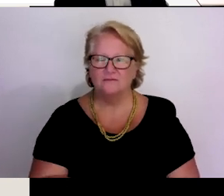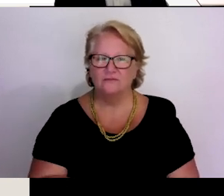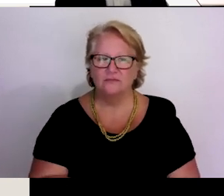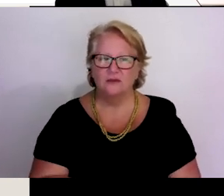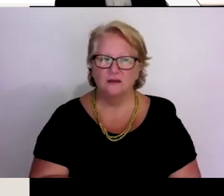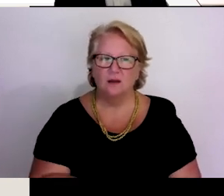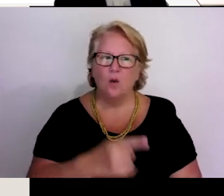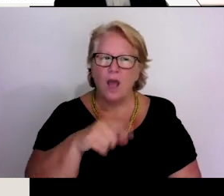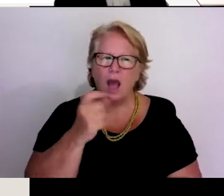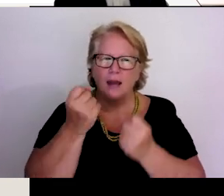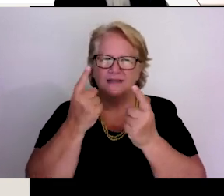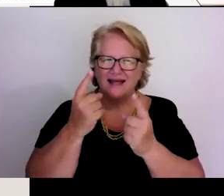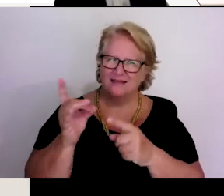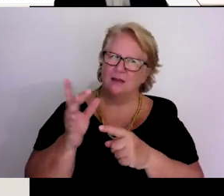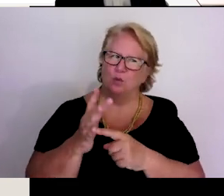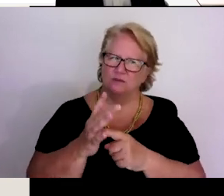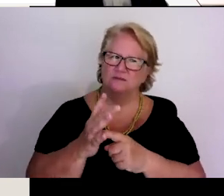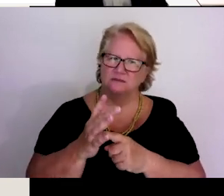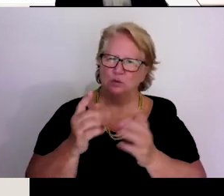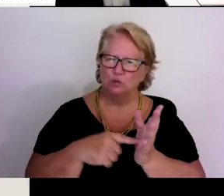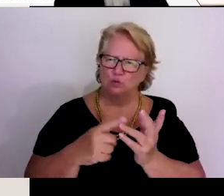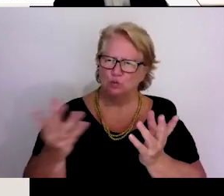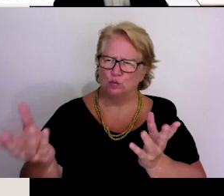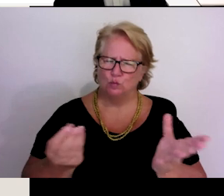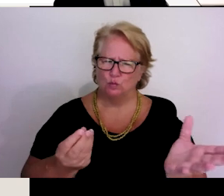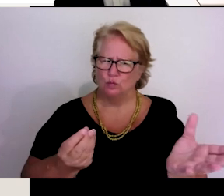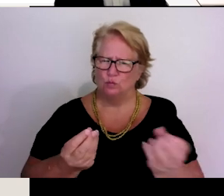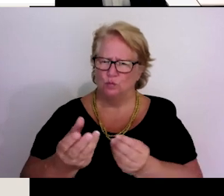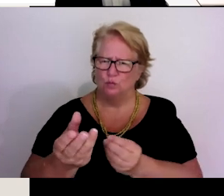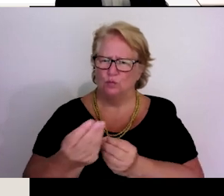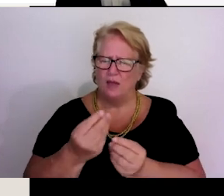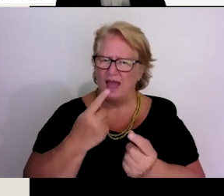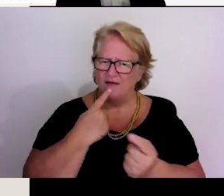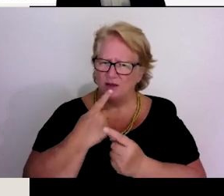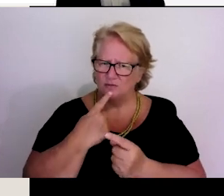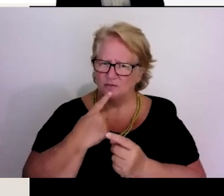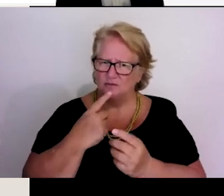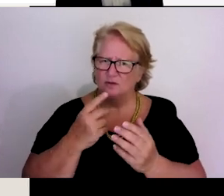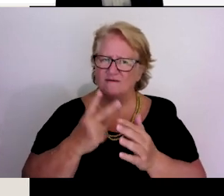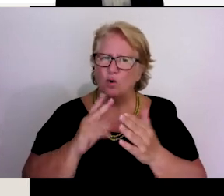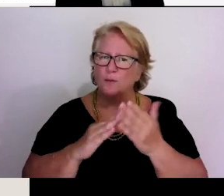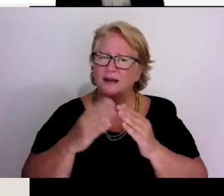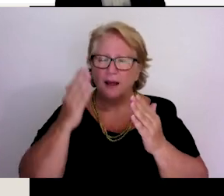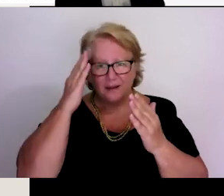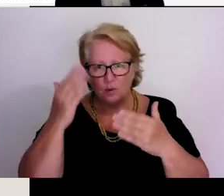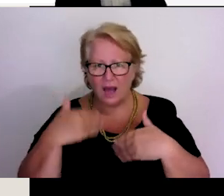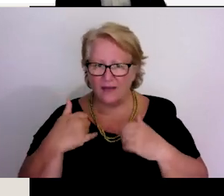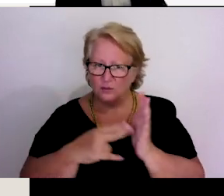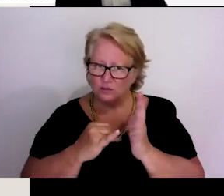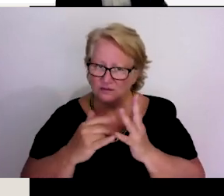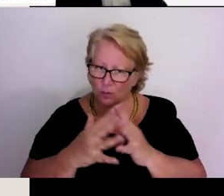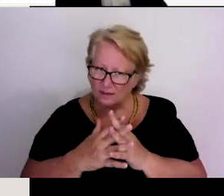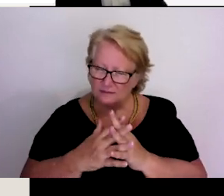importance of bringing data sets together. And the data sets we brought together were community mental health data in New South Wales